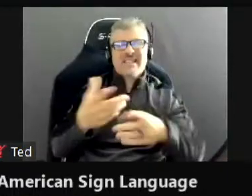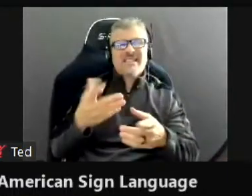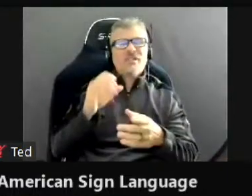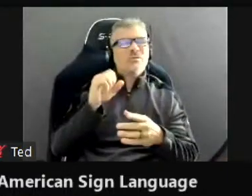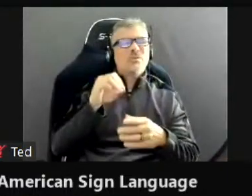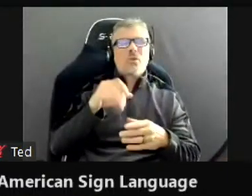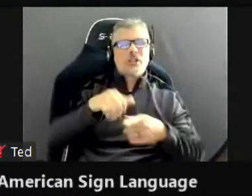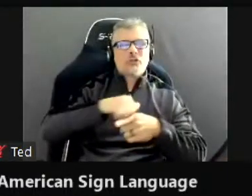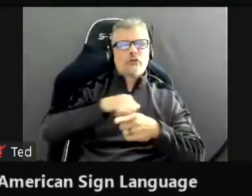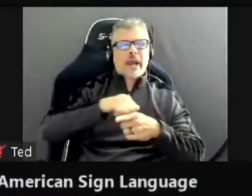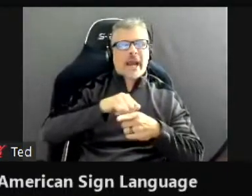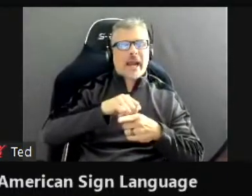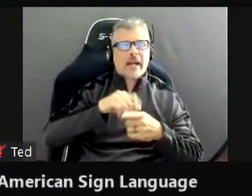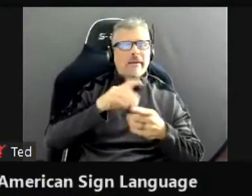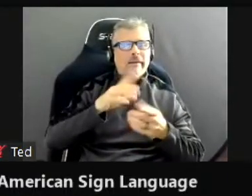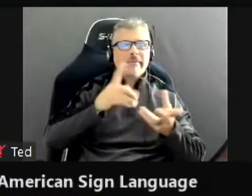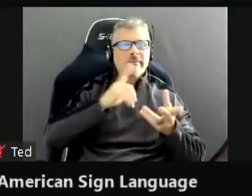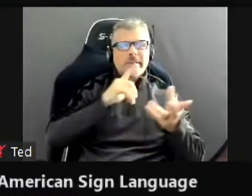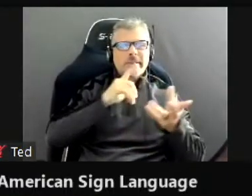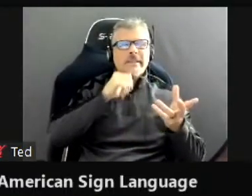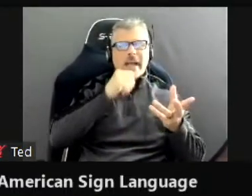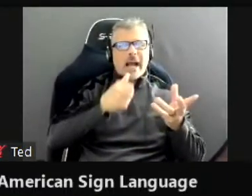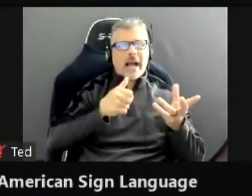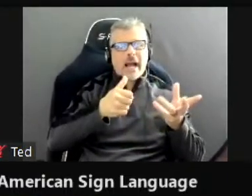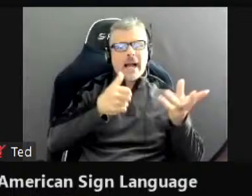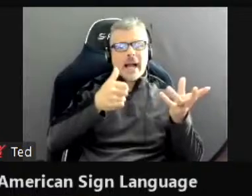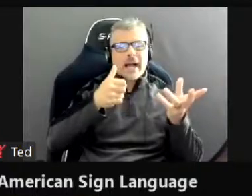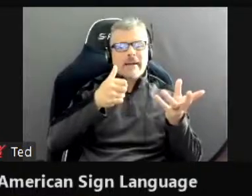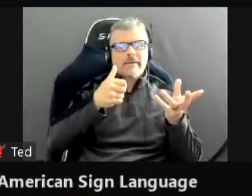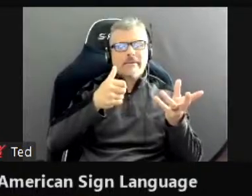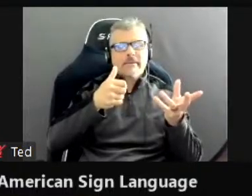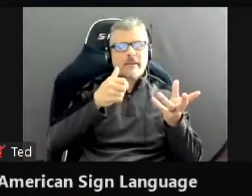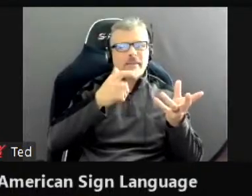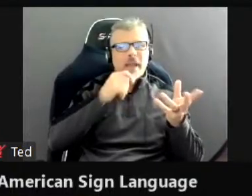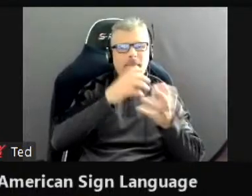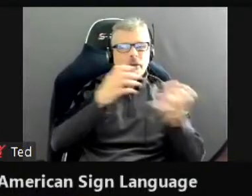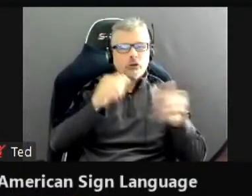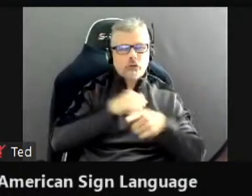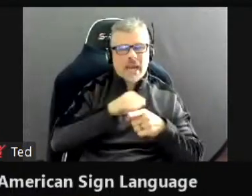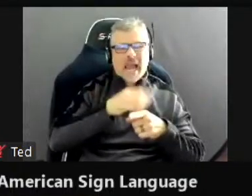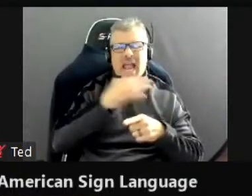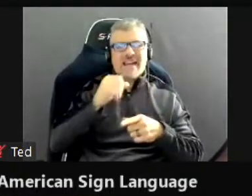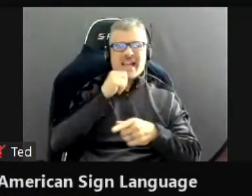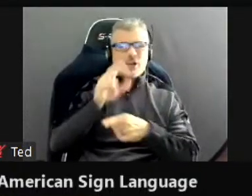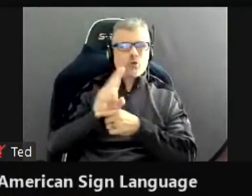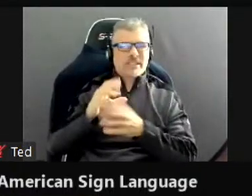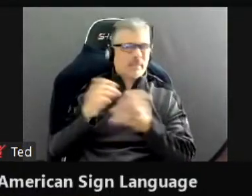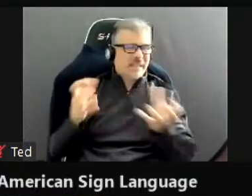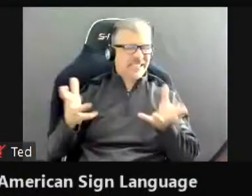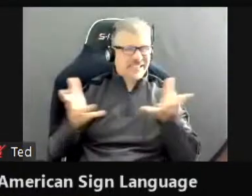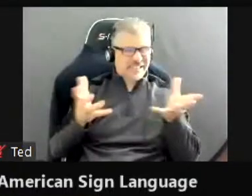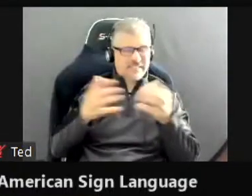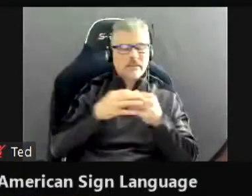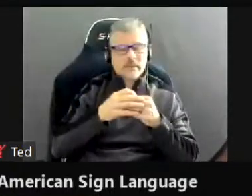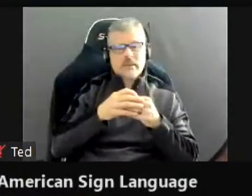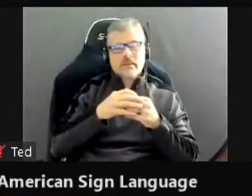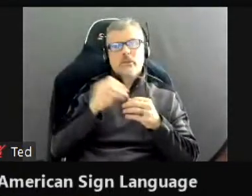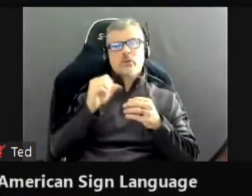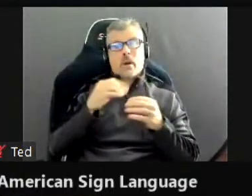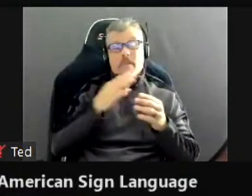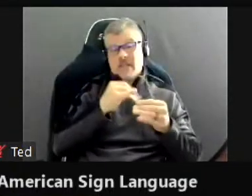training and a sprinkling of how it is being utilized. Lastly, we really need to deal with